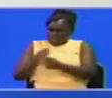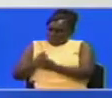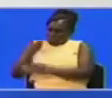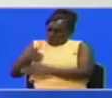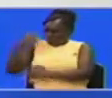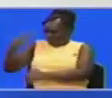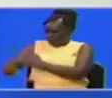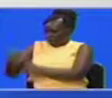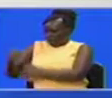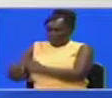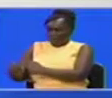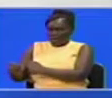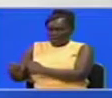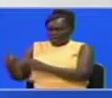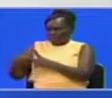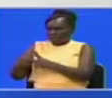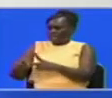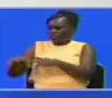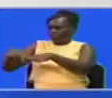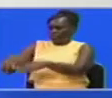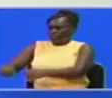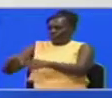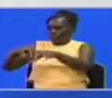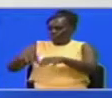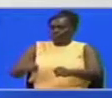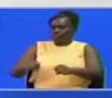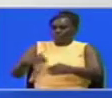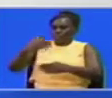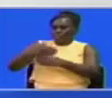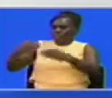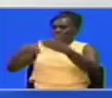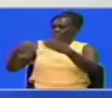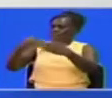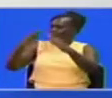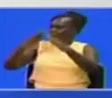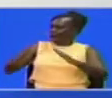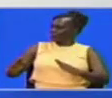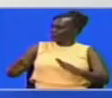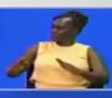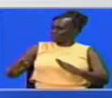boundary? You begin to settle down, mm-hmm. build your houses,